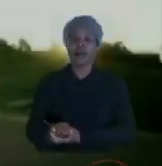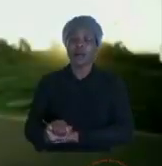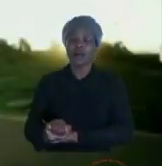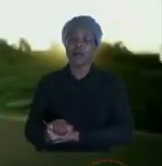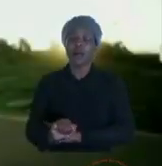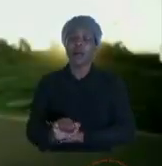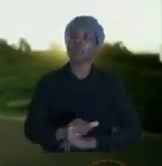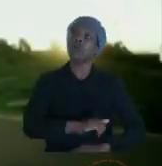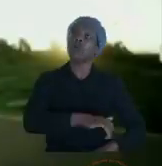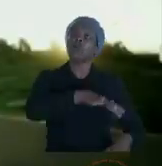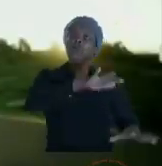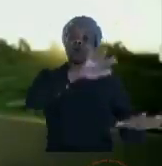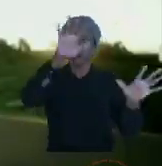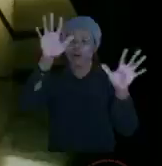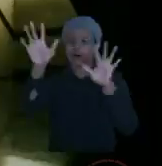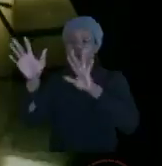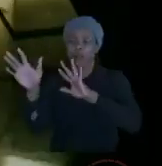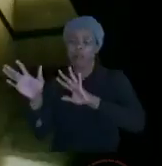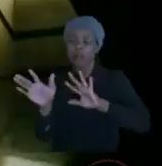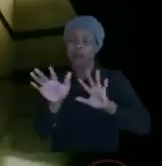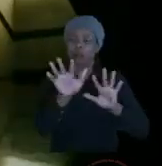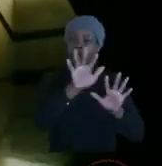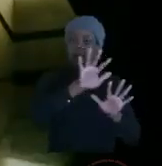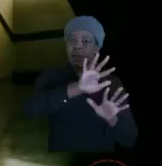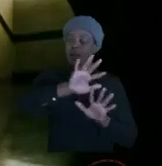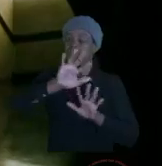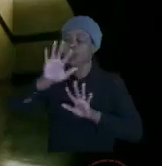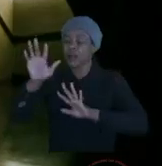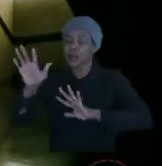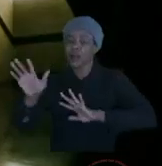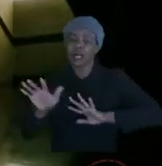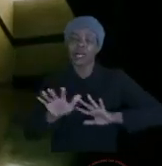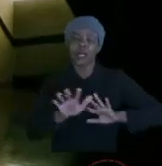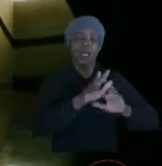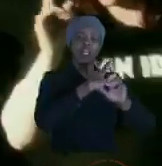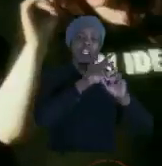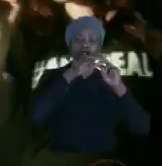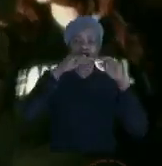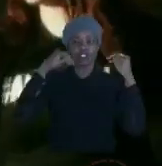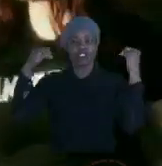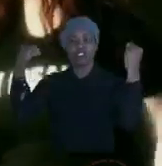I hope to live for eternity.